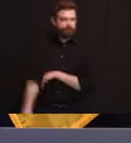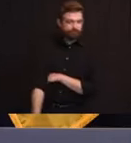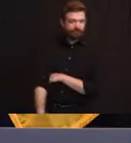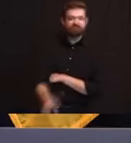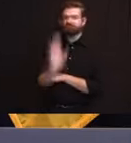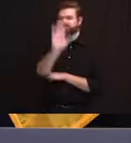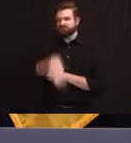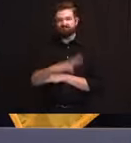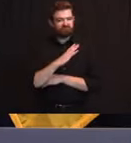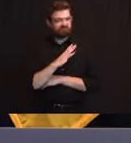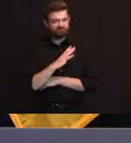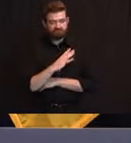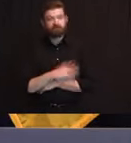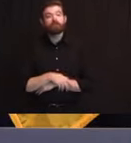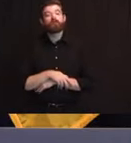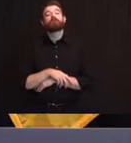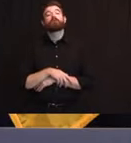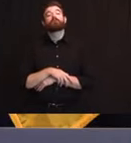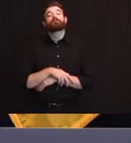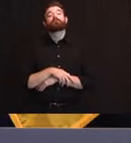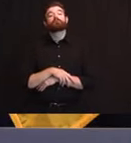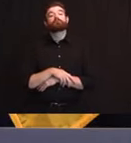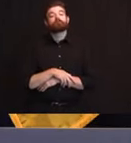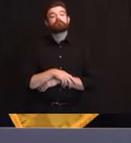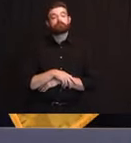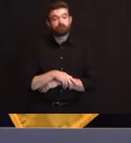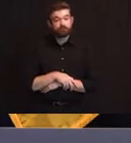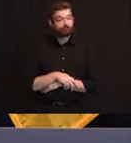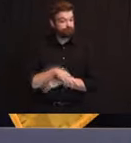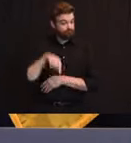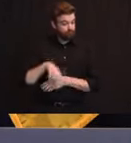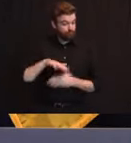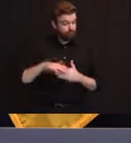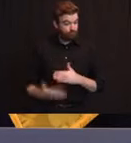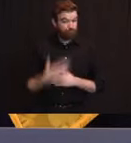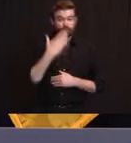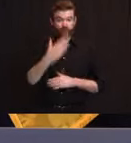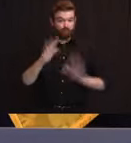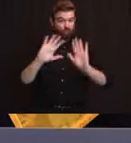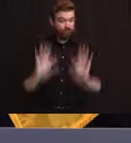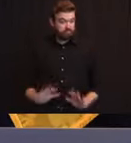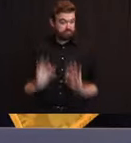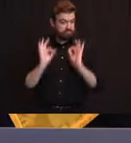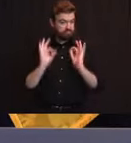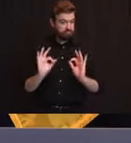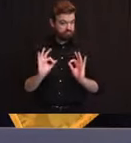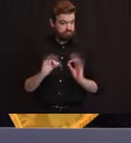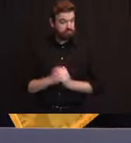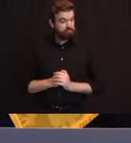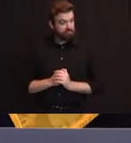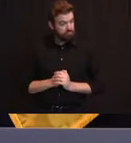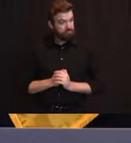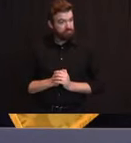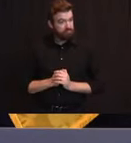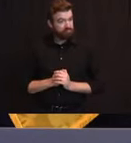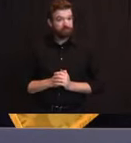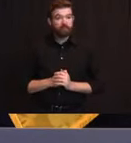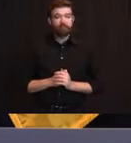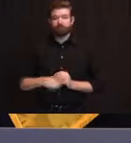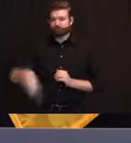Monday. Good weather. Frankly, it might be the nicest day of the year. You've been extraordinary so far, folks. Please keep it